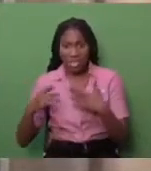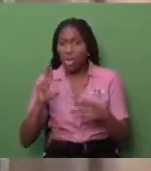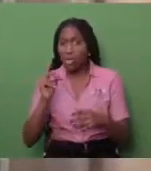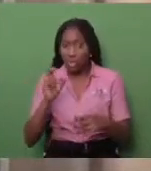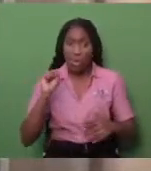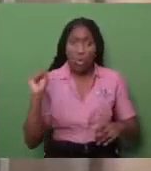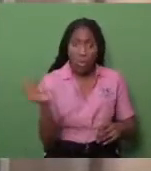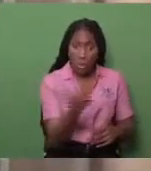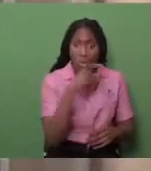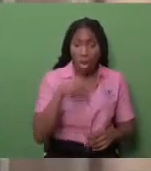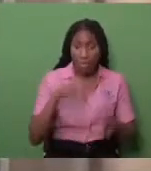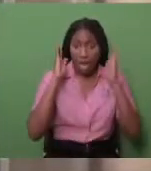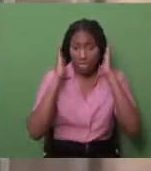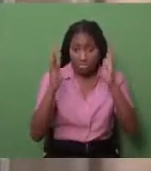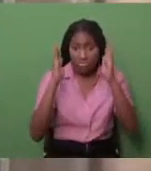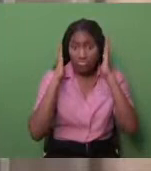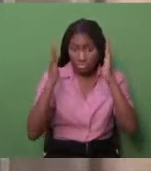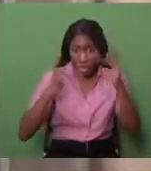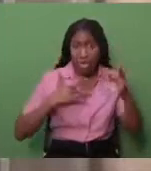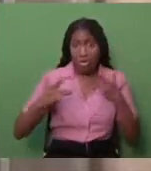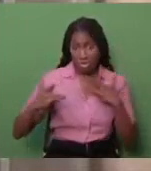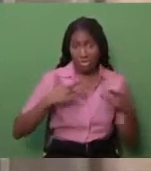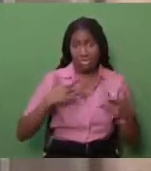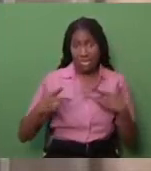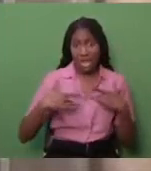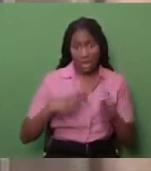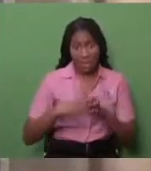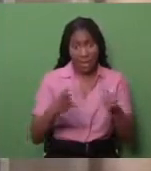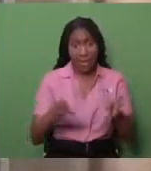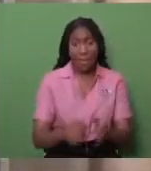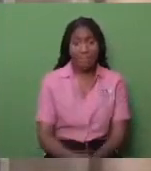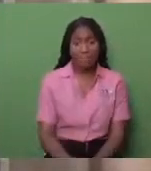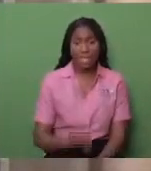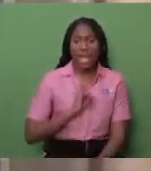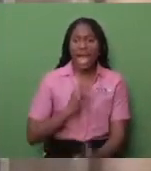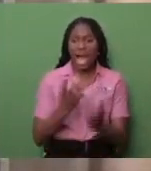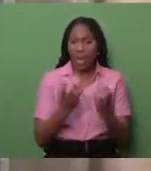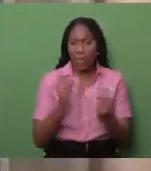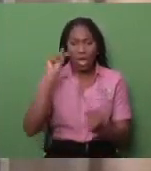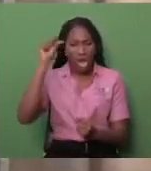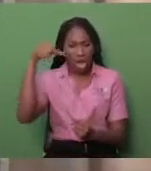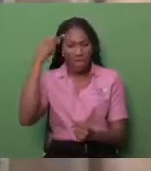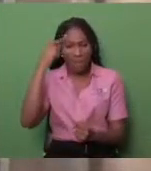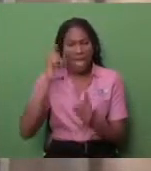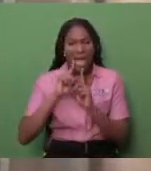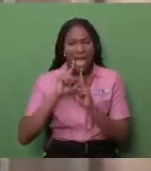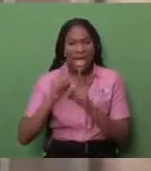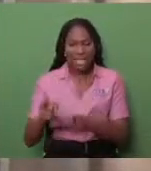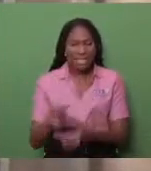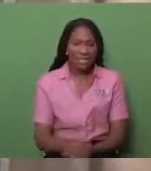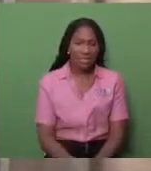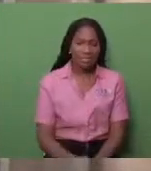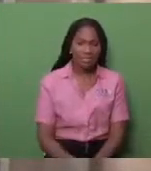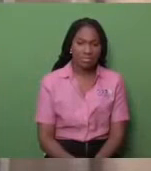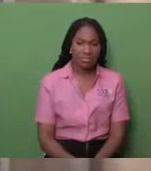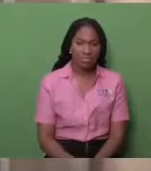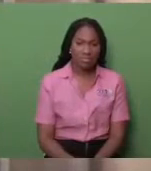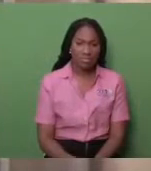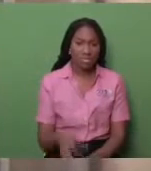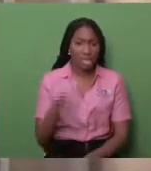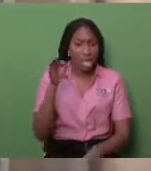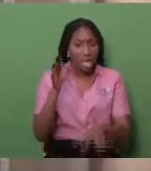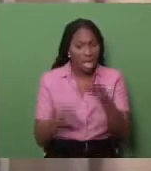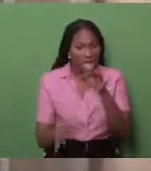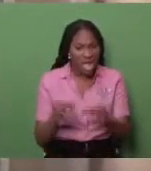journalists, every person in public life. I want the government to answer if they have contracted an Israeli